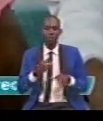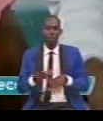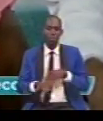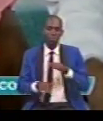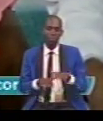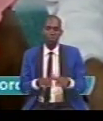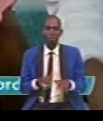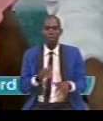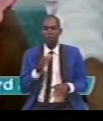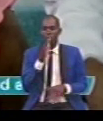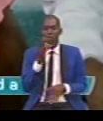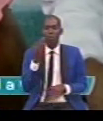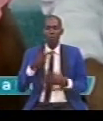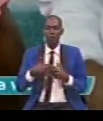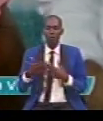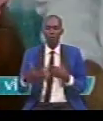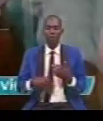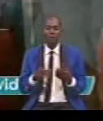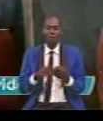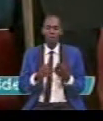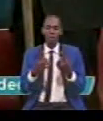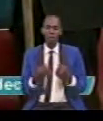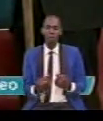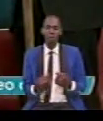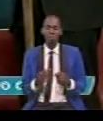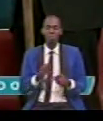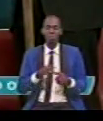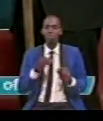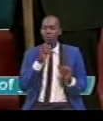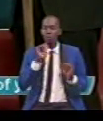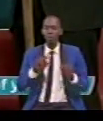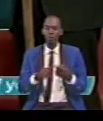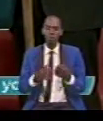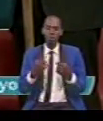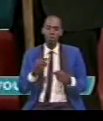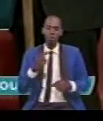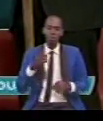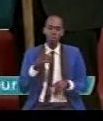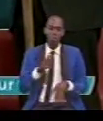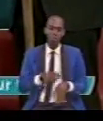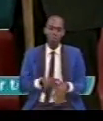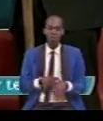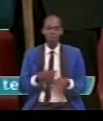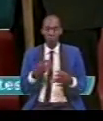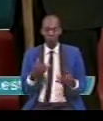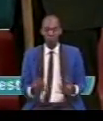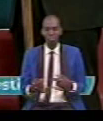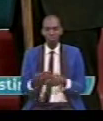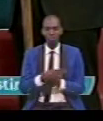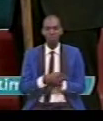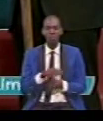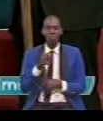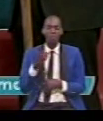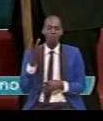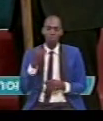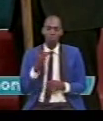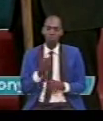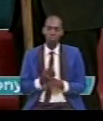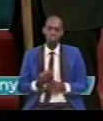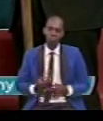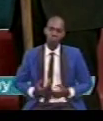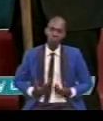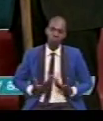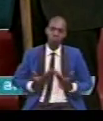was invited to come, but she couldn't come the first time. Today she was just lifted to